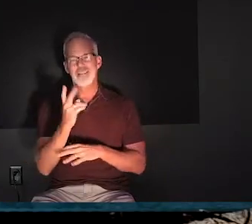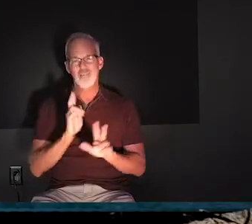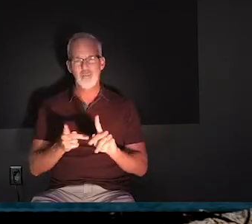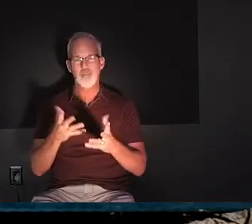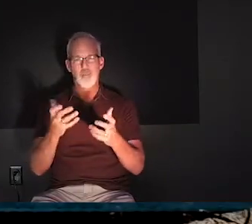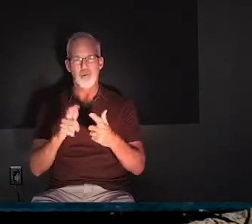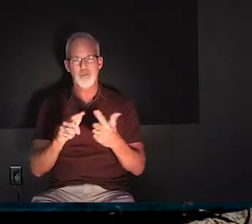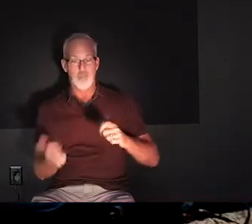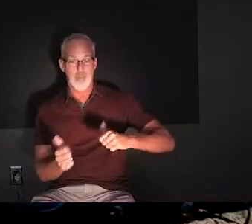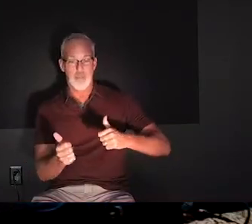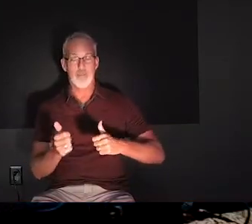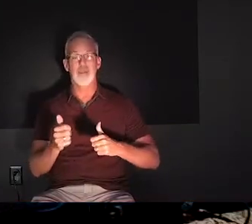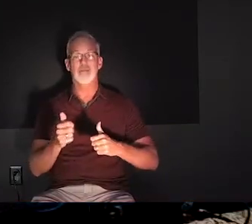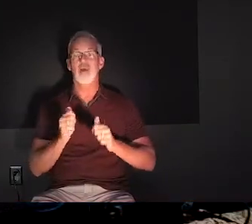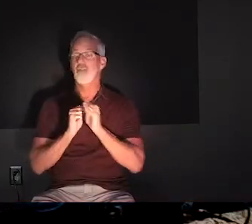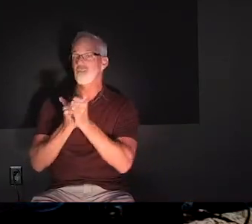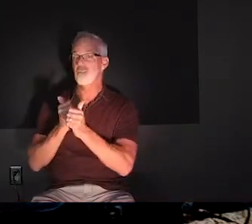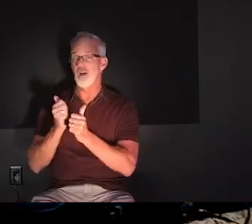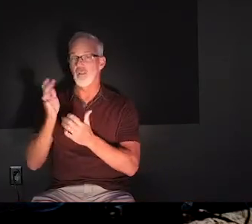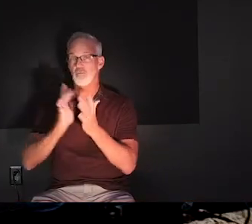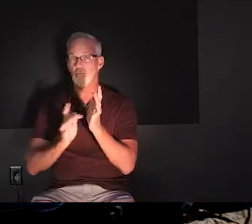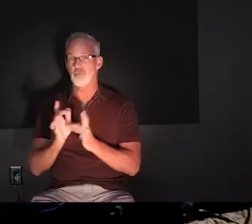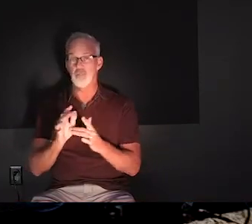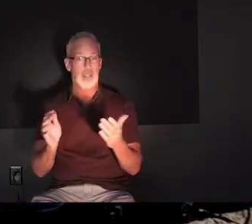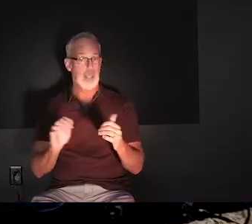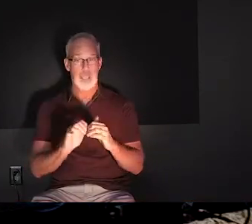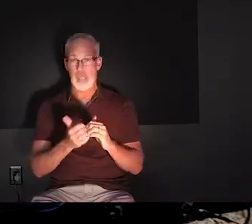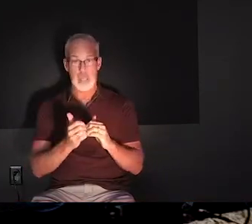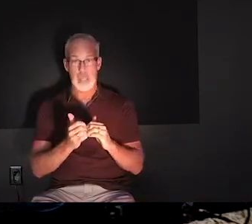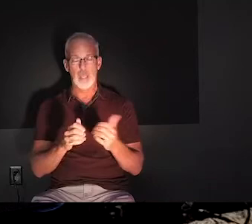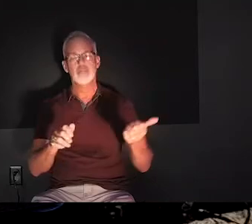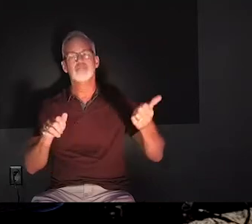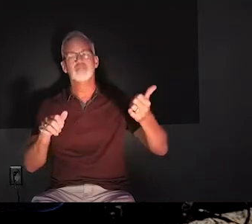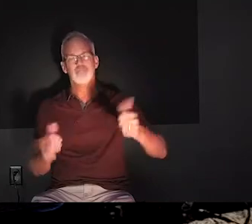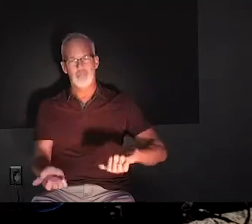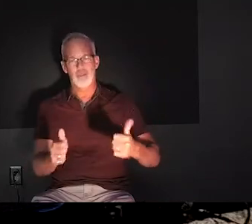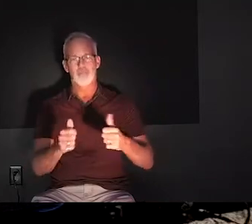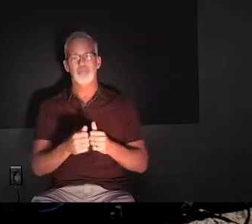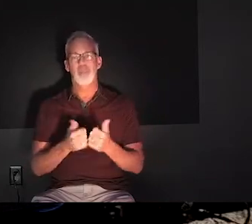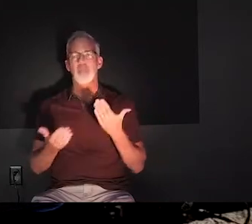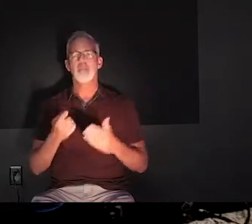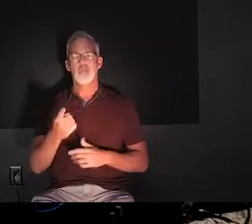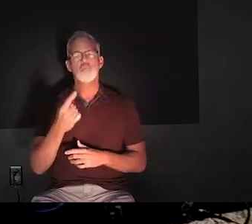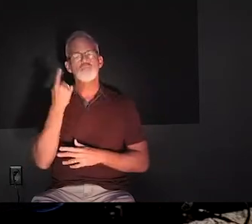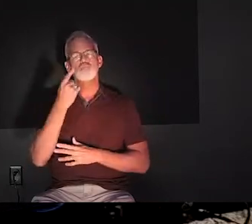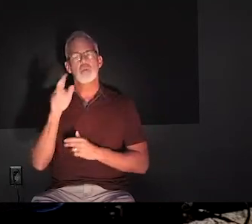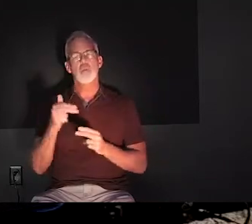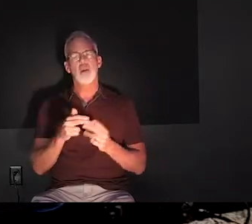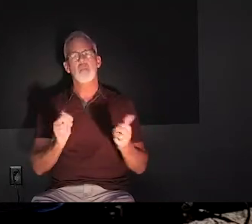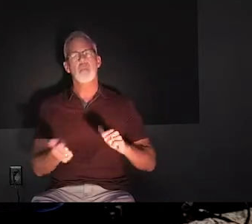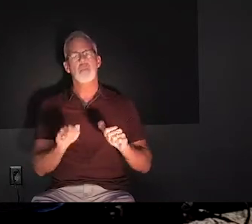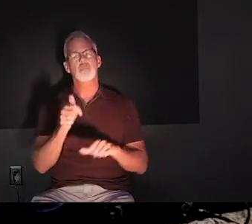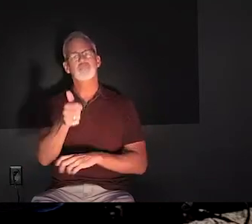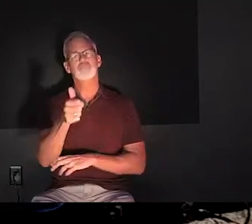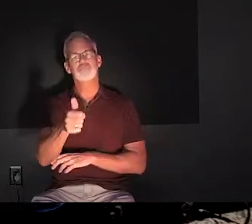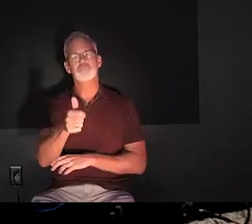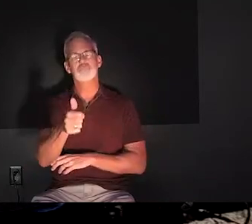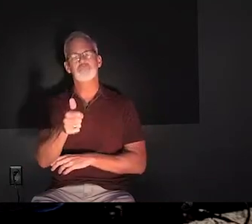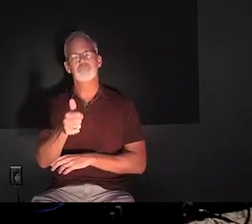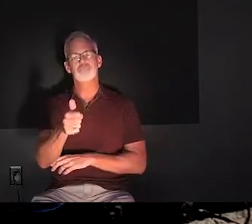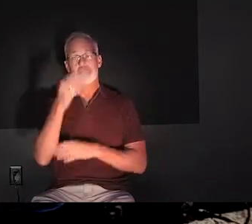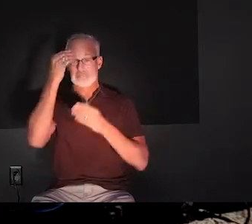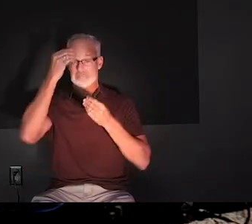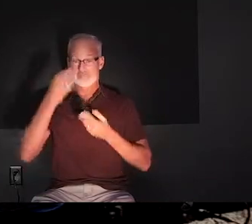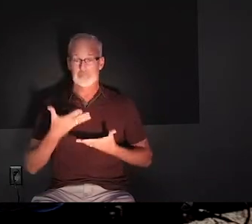following Jesus by being baptized. Maybe you've been considering this step as well. You can let us know